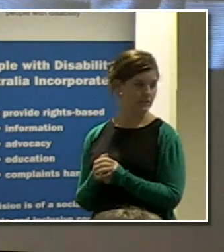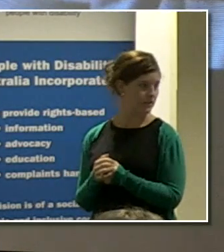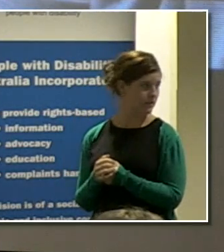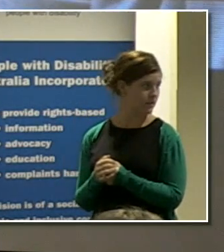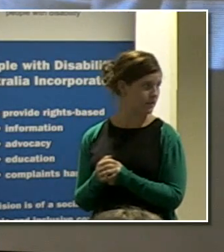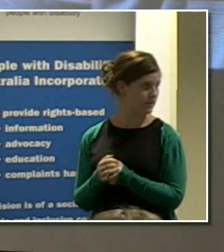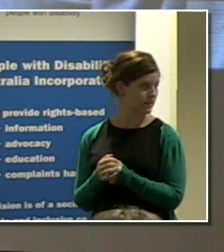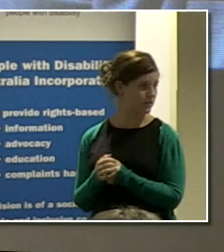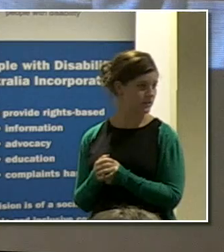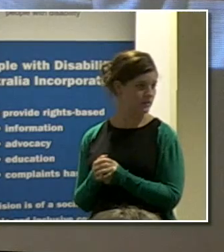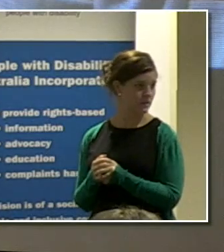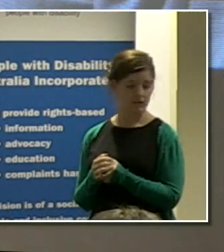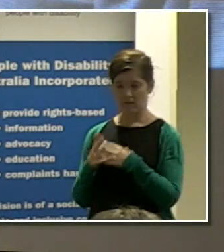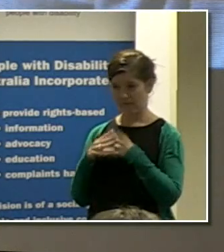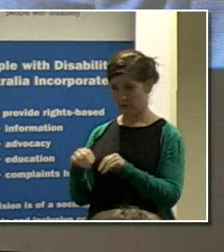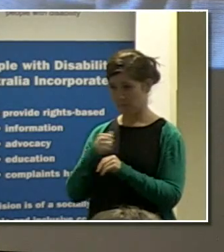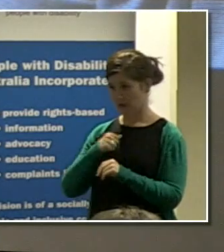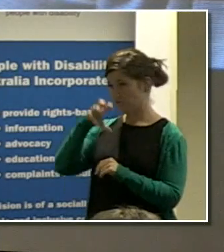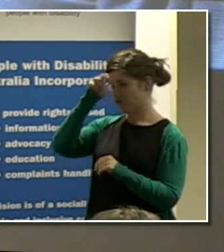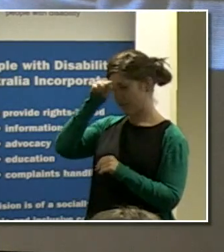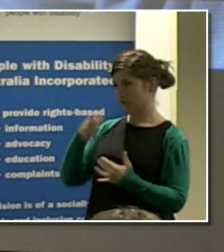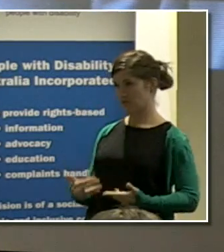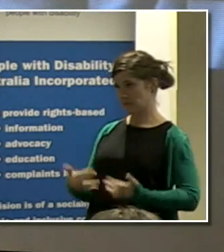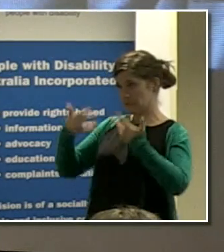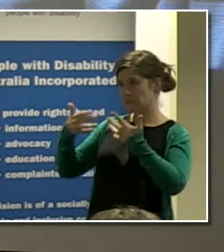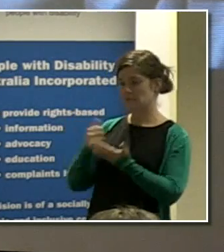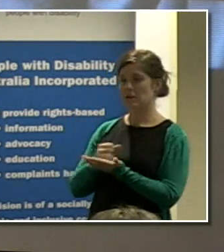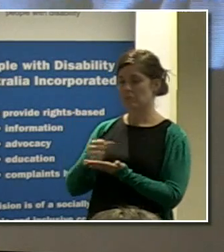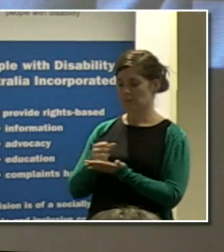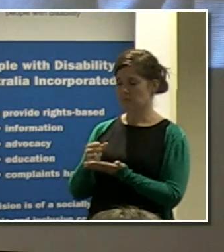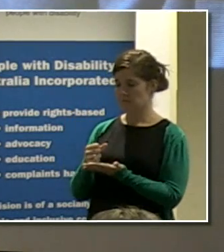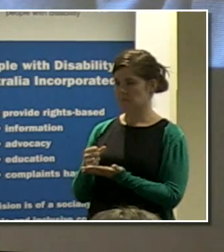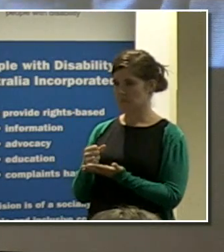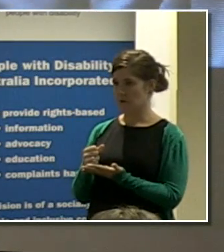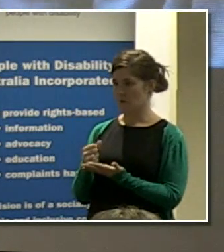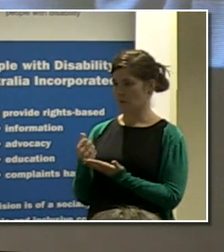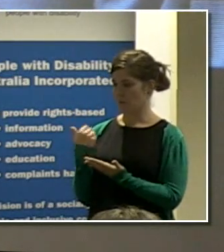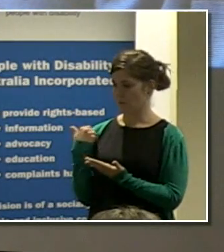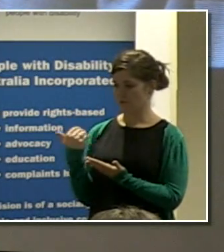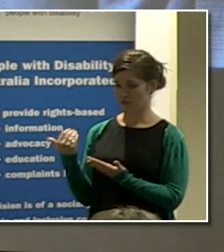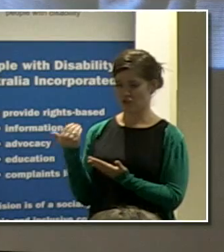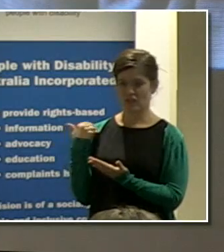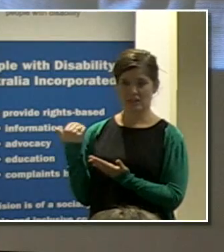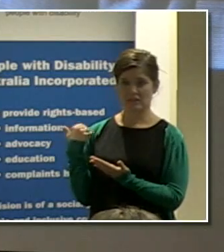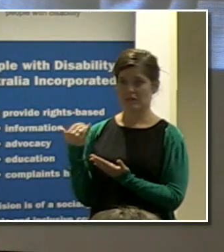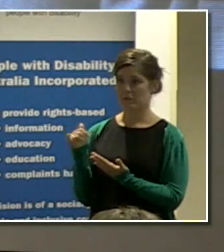from my recollection of the statistics. We've just maybe known to many of